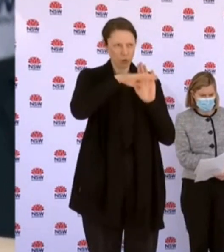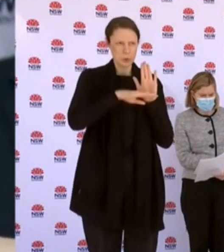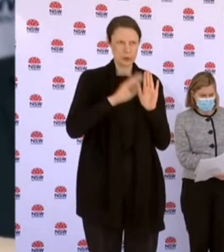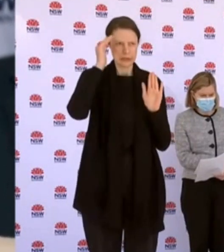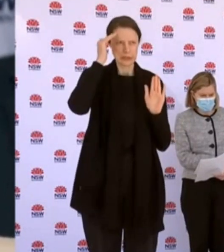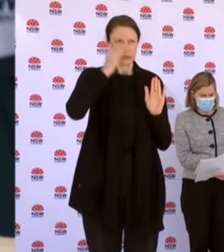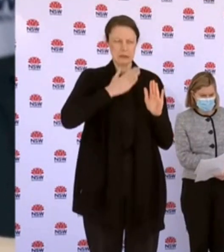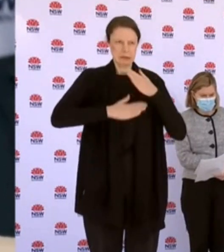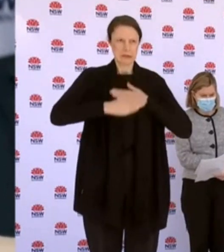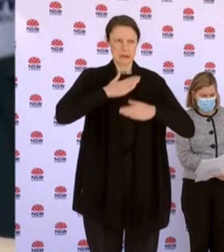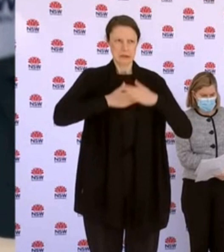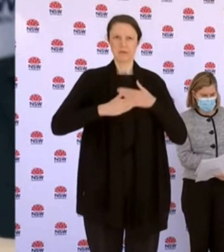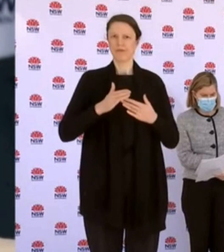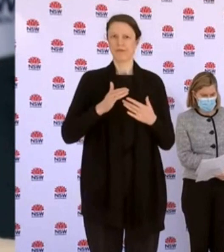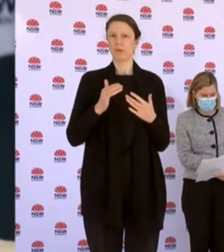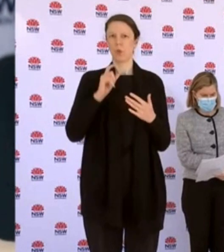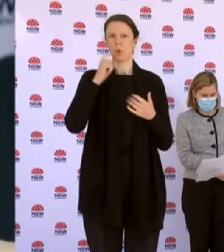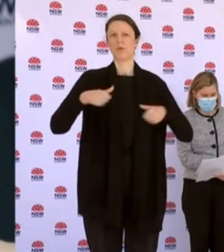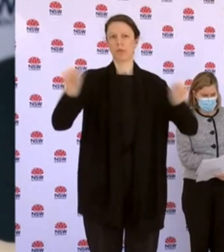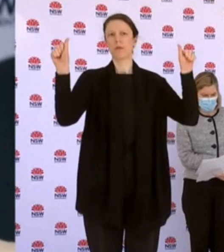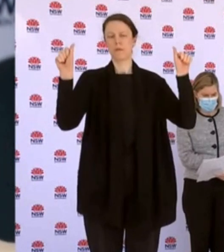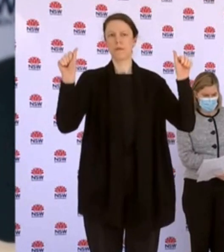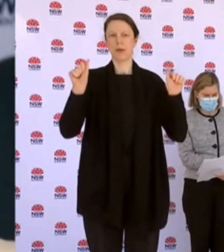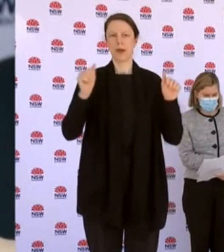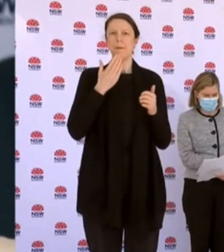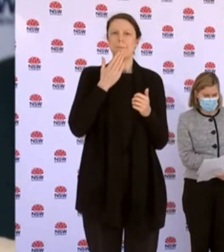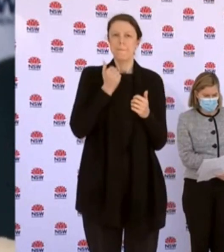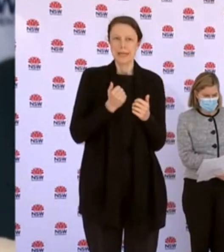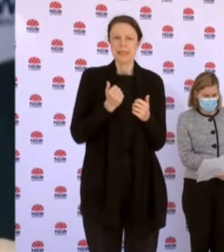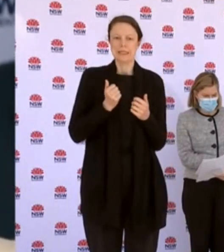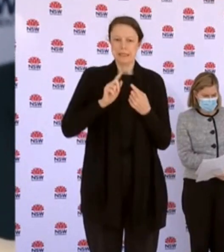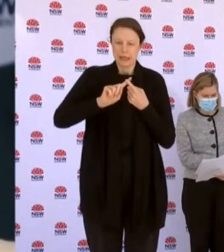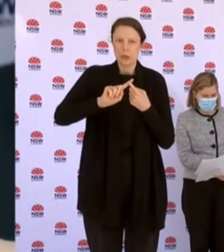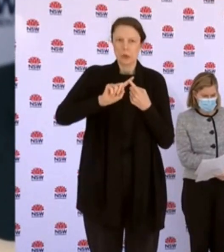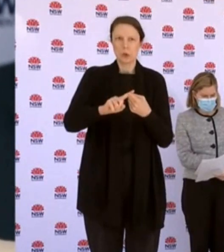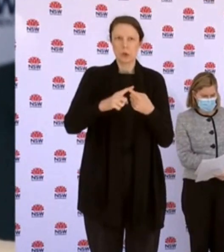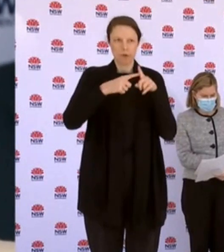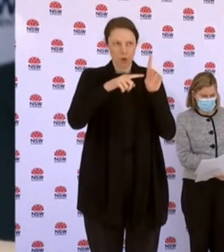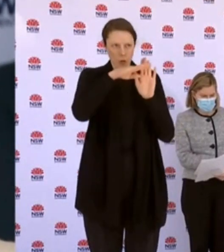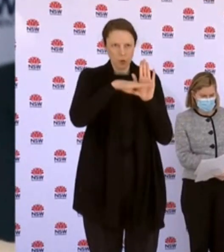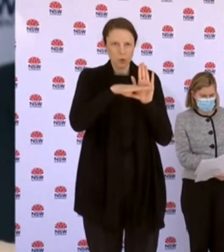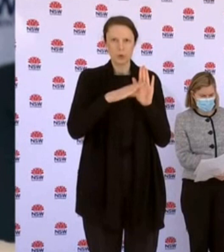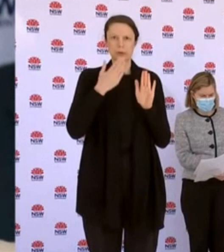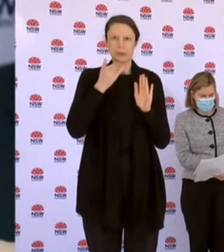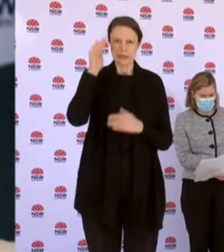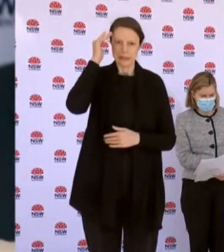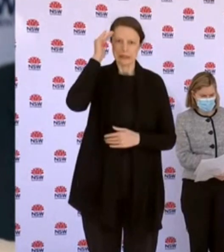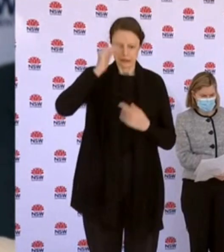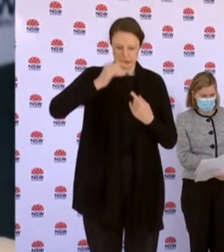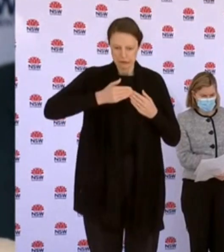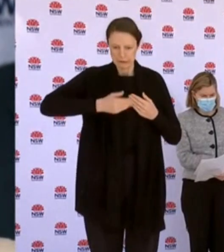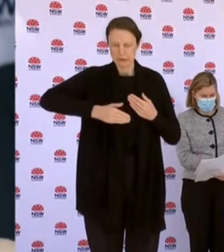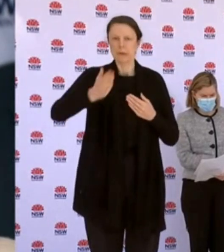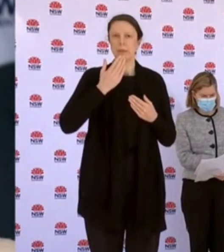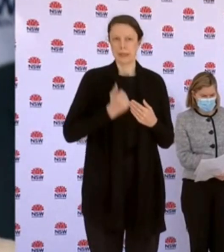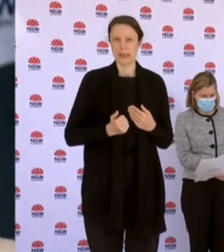down at all, quite the contrary. Keep limiting your mobility, keep making sure you stick to the rules, because it's having effect.